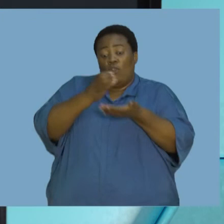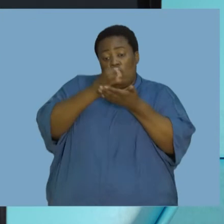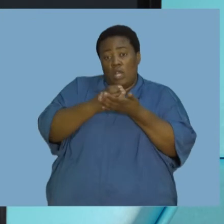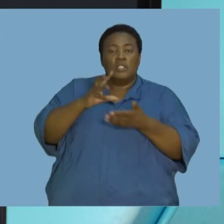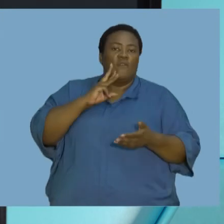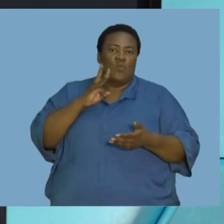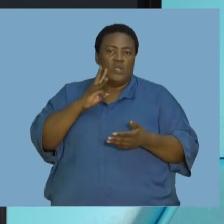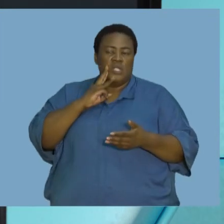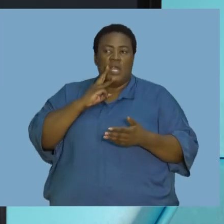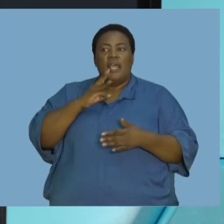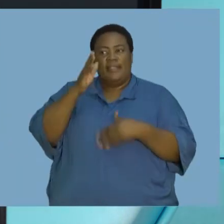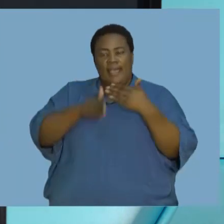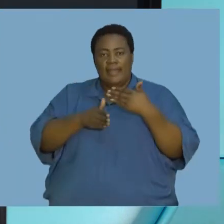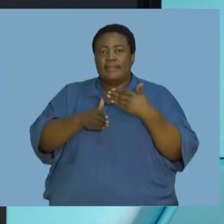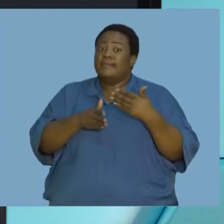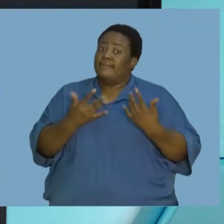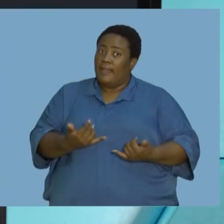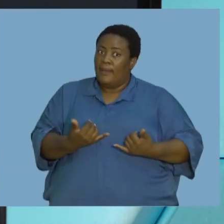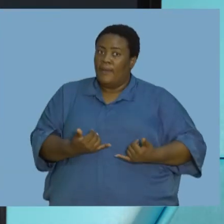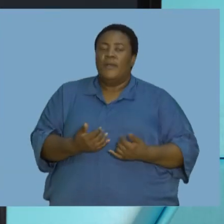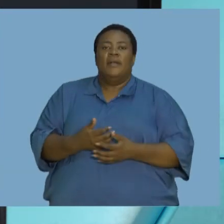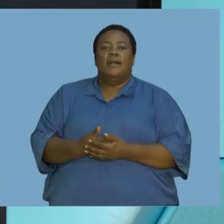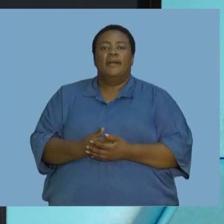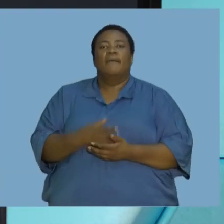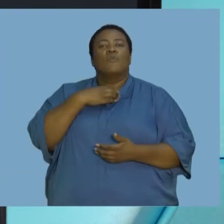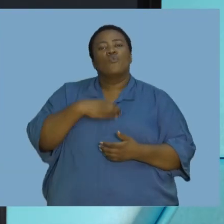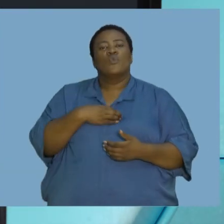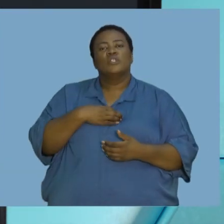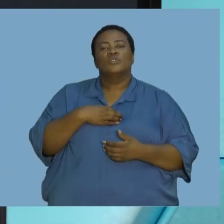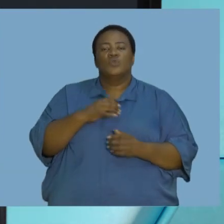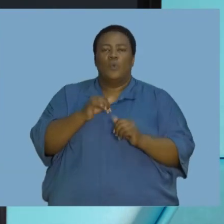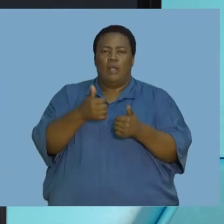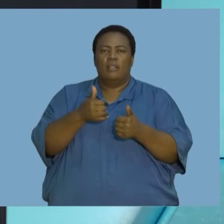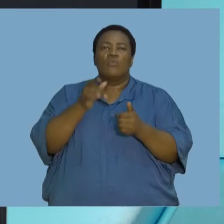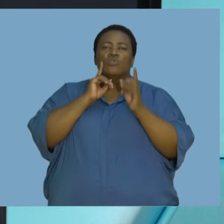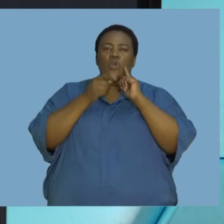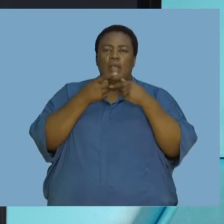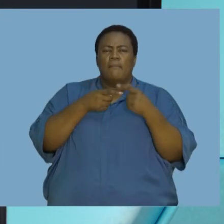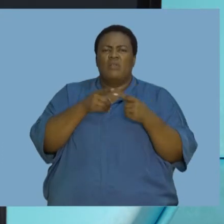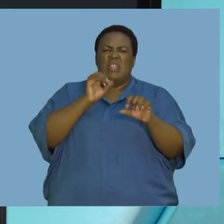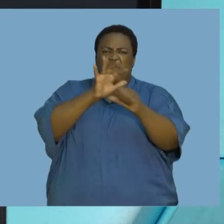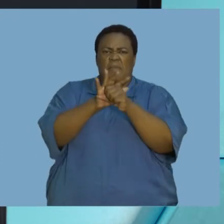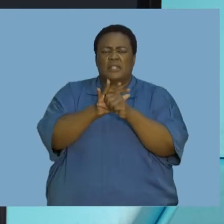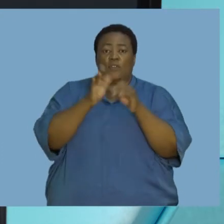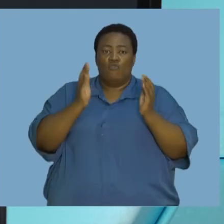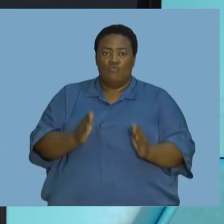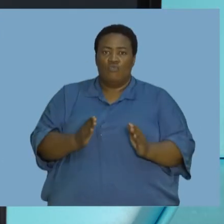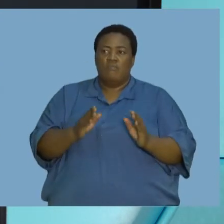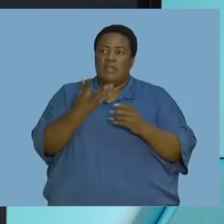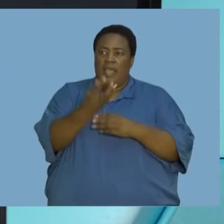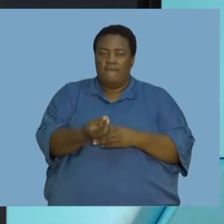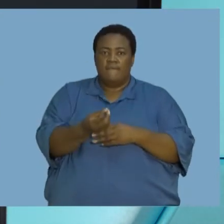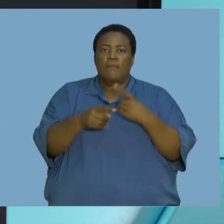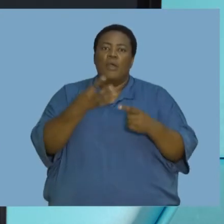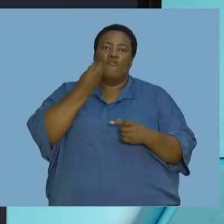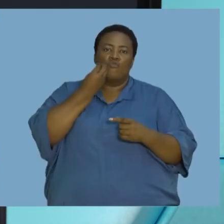of potable water. I want to end off this section and wish you well, and I hope to see you guys in the next section when we talk about the